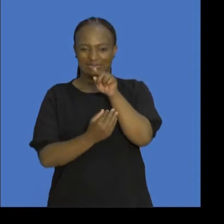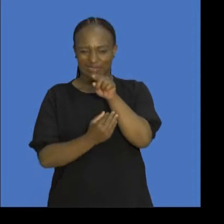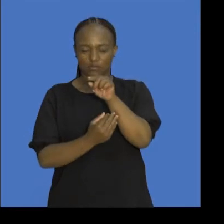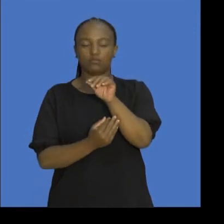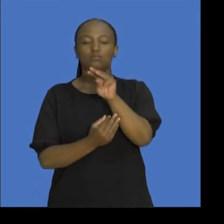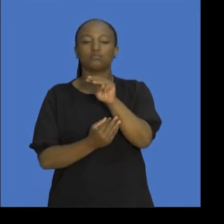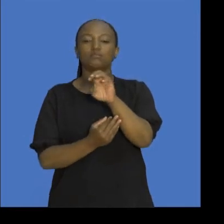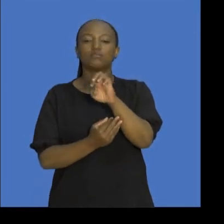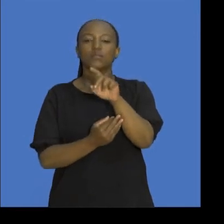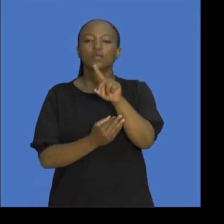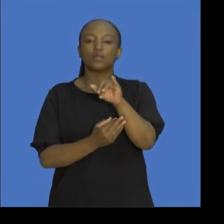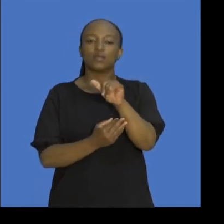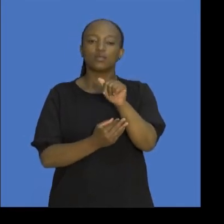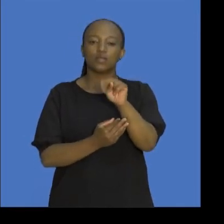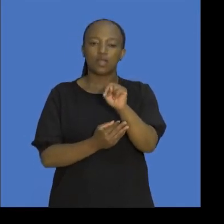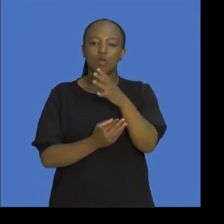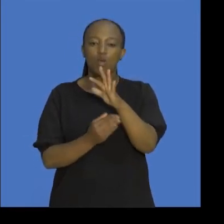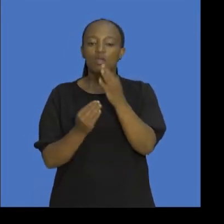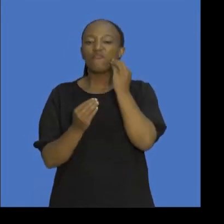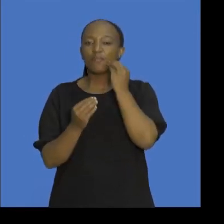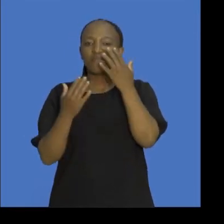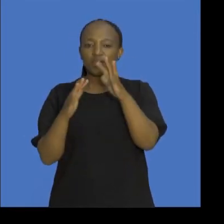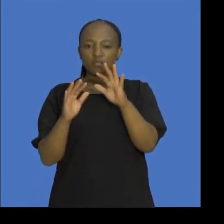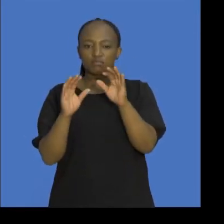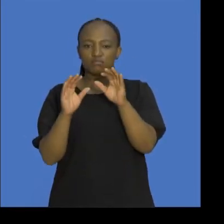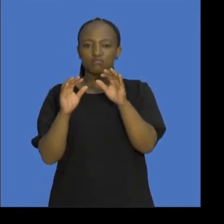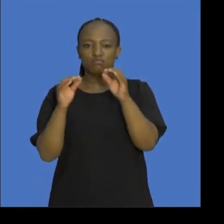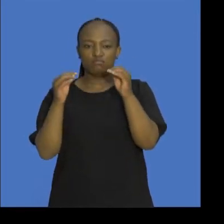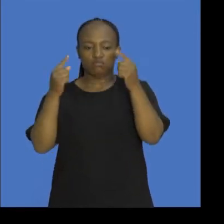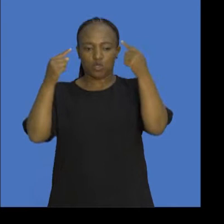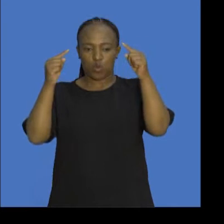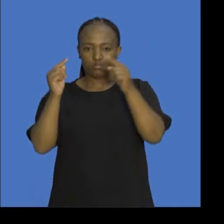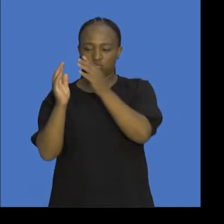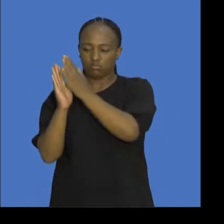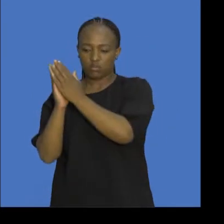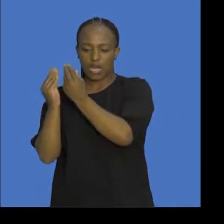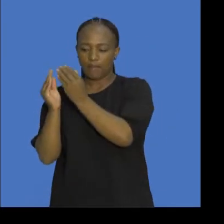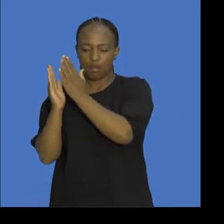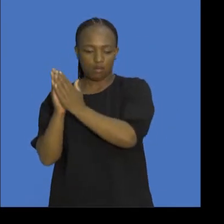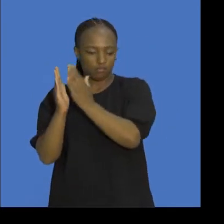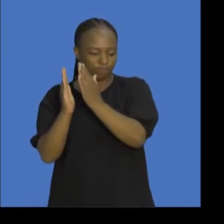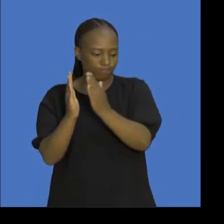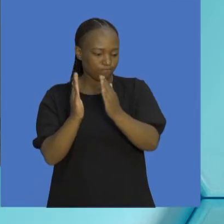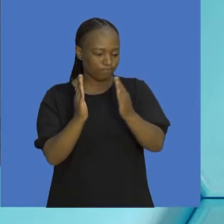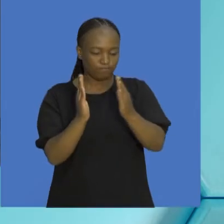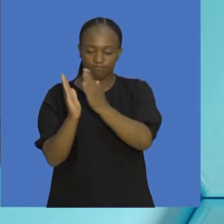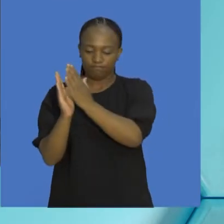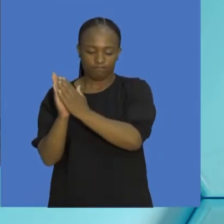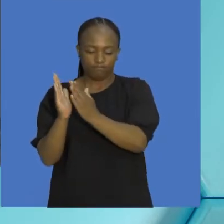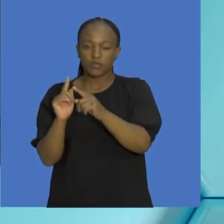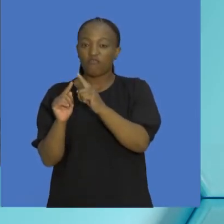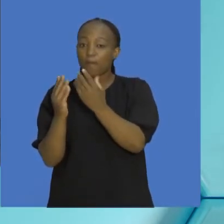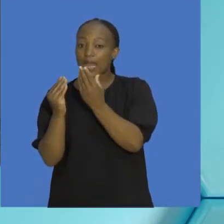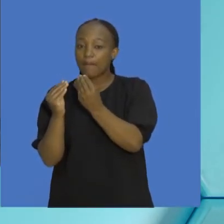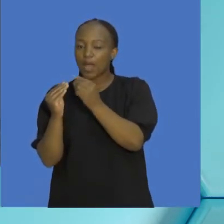of data once it has been ordered. Ordered meaning you order your data from